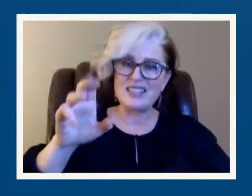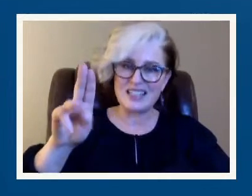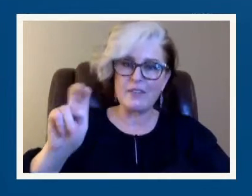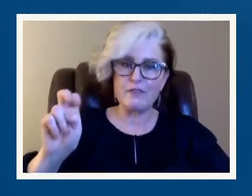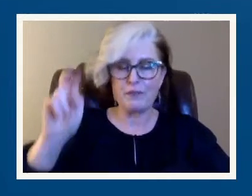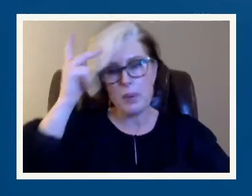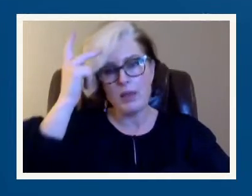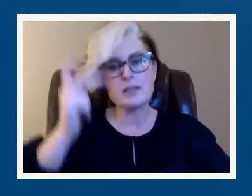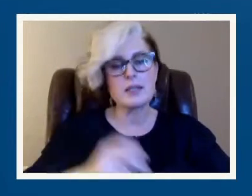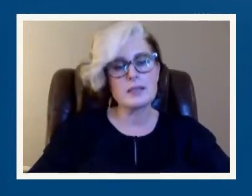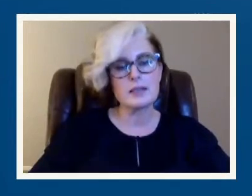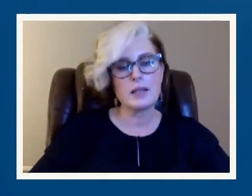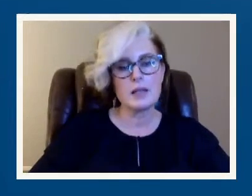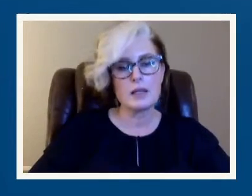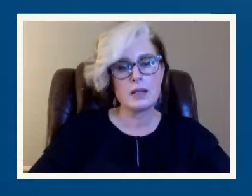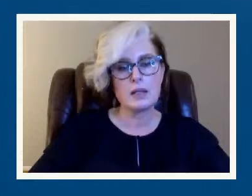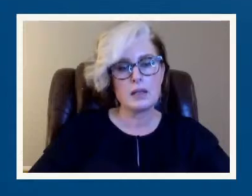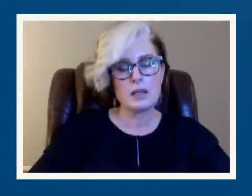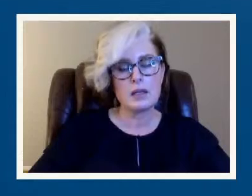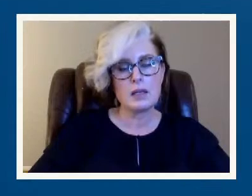tell you,